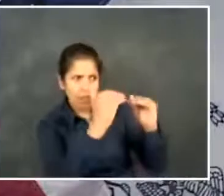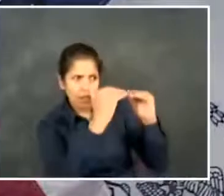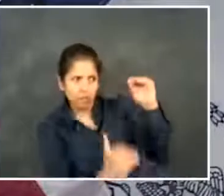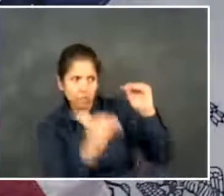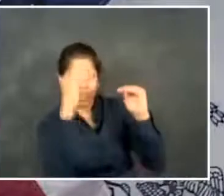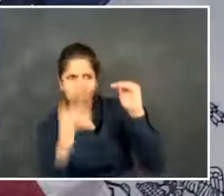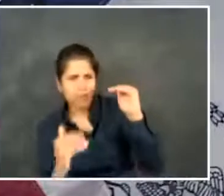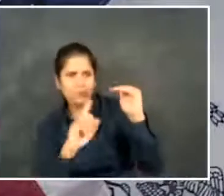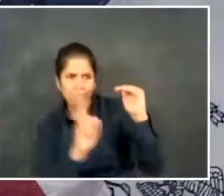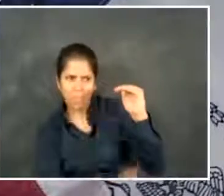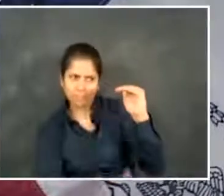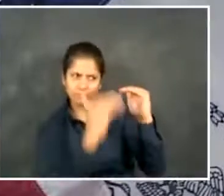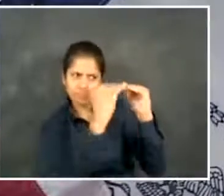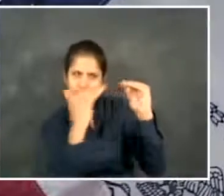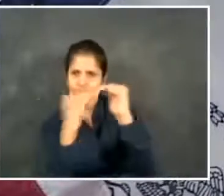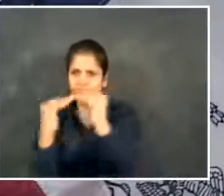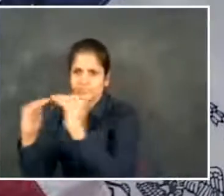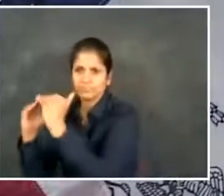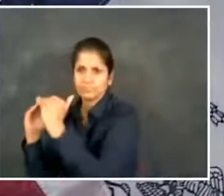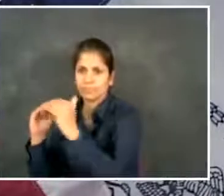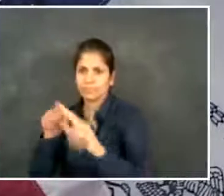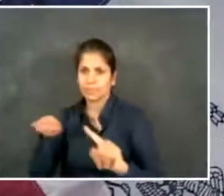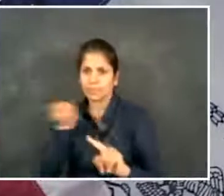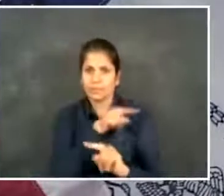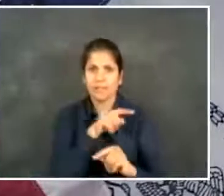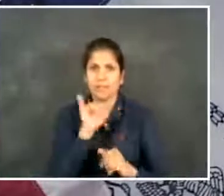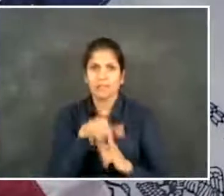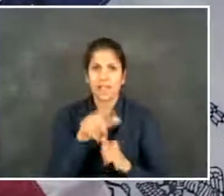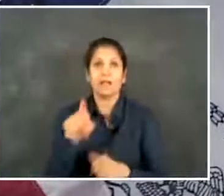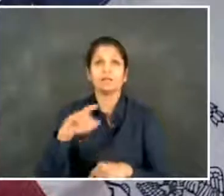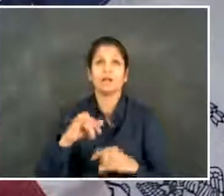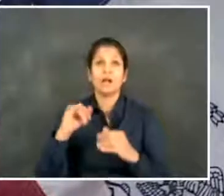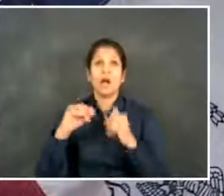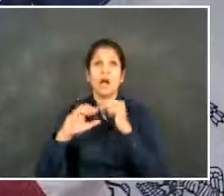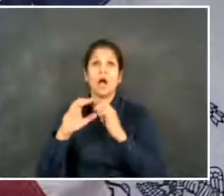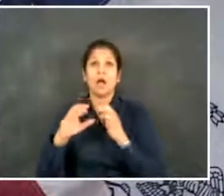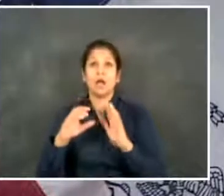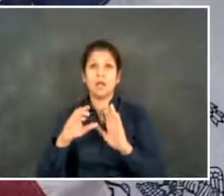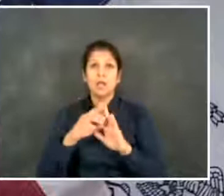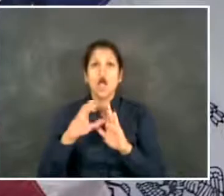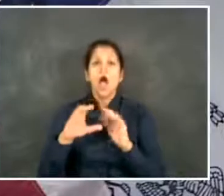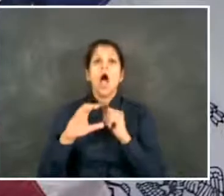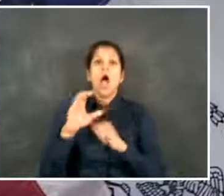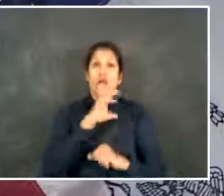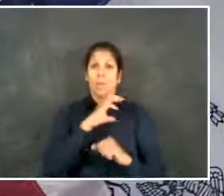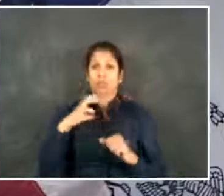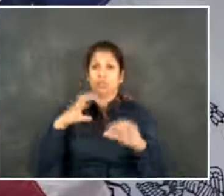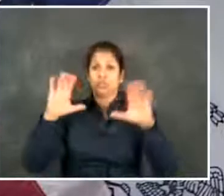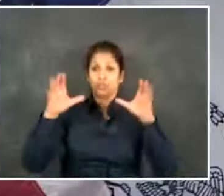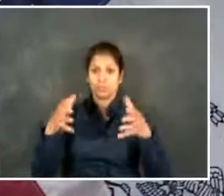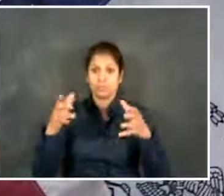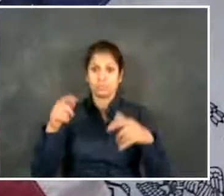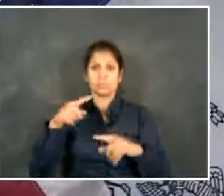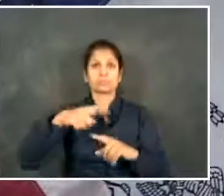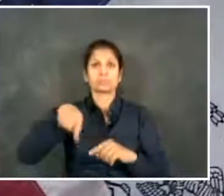of that process. The other efforts are going to seek input from people in a lot of ways, but I do not anticipate formal hearings at this